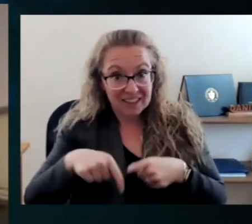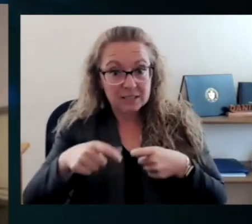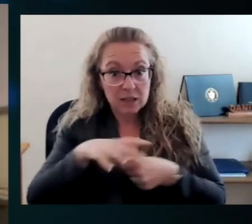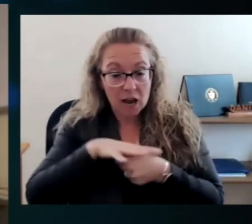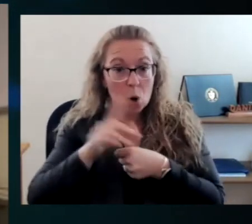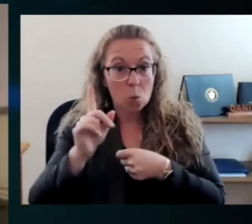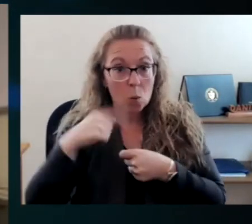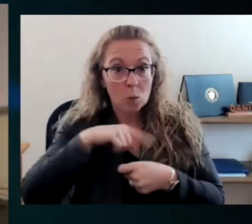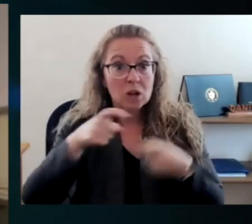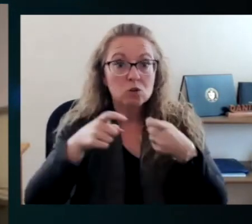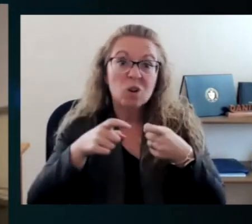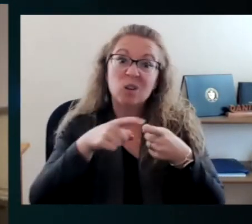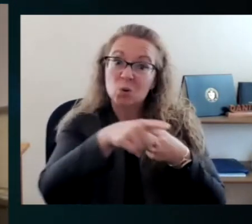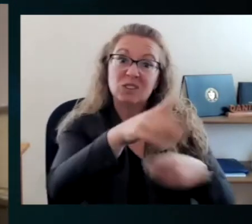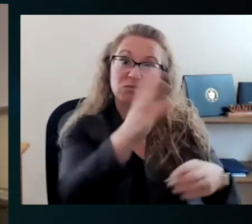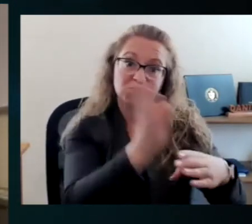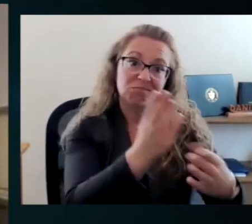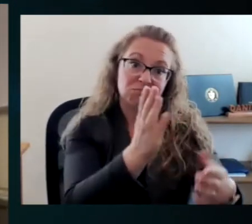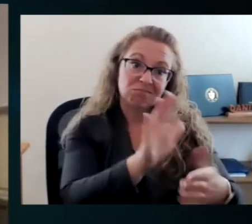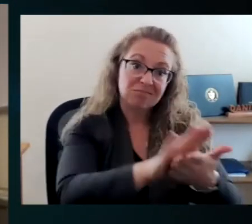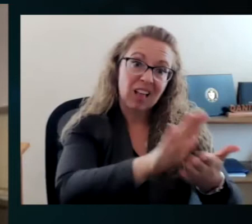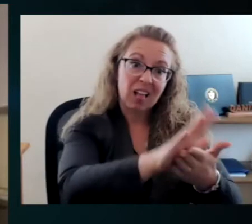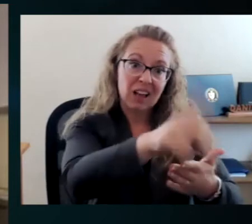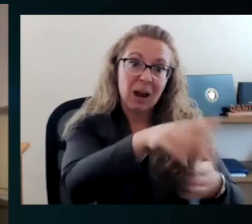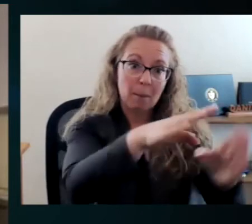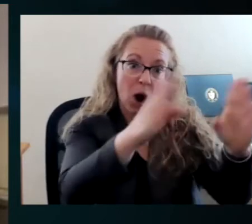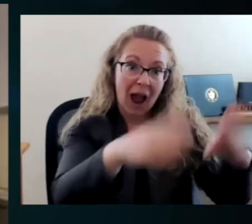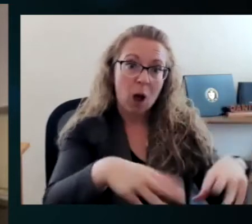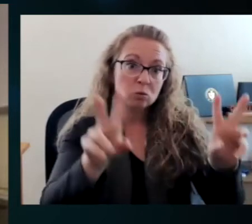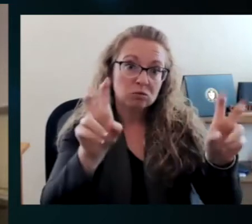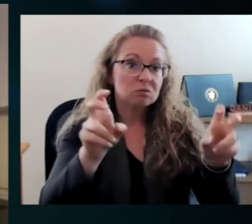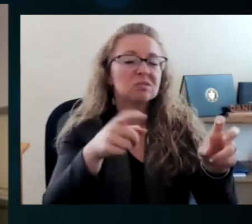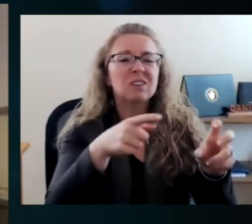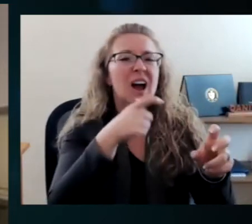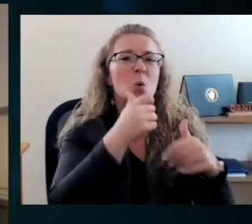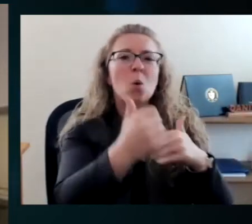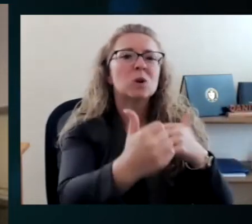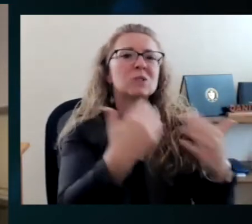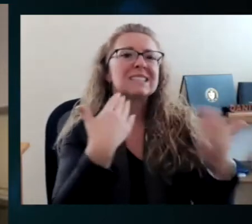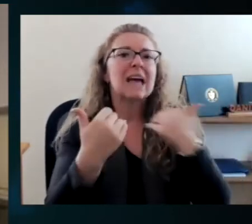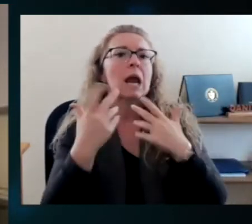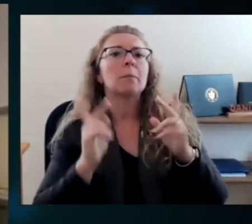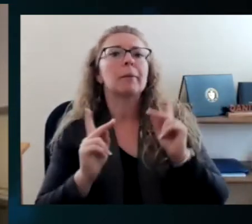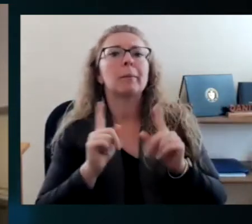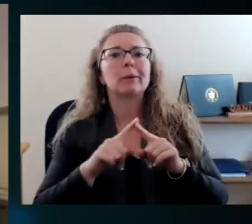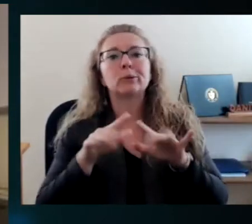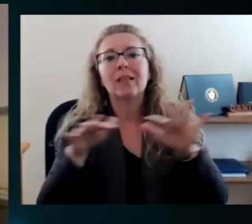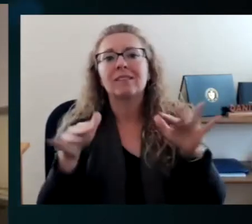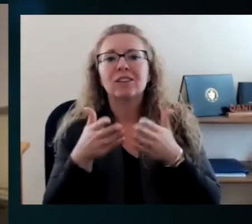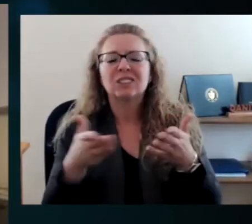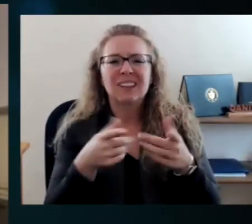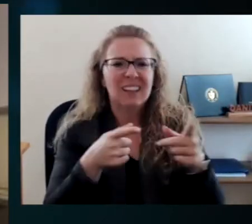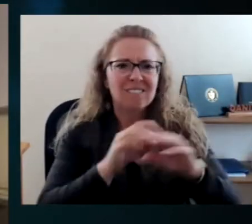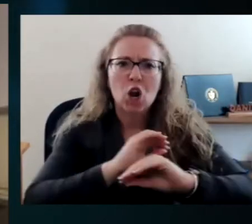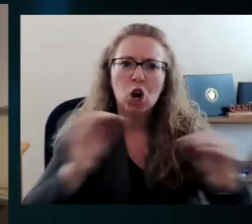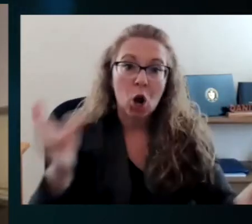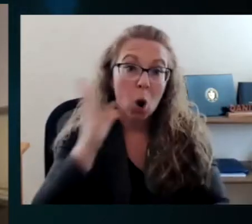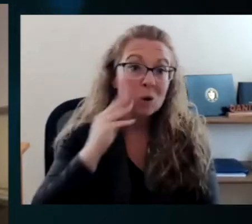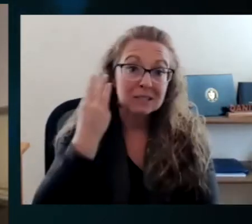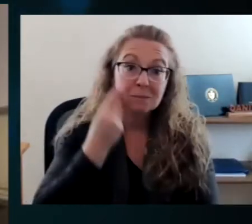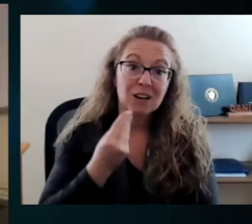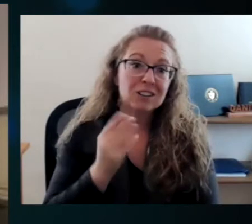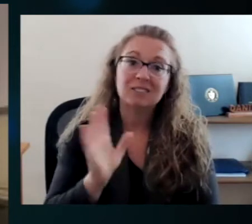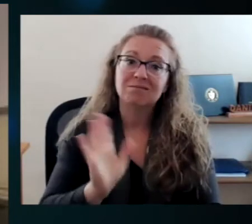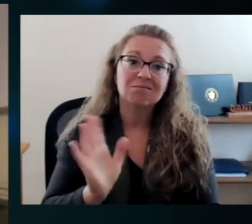in order first. We're not interested in you sending a bunch of people to a diversity thing that have no lived experience whatsoever. We are